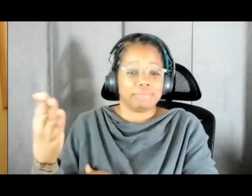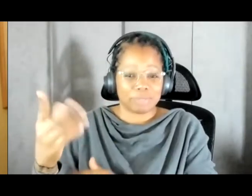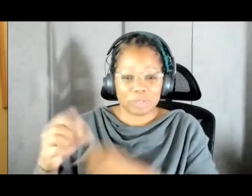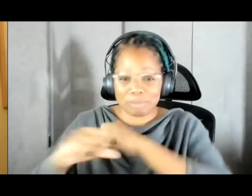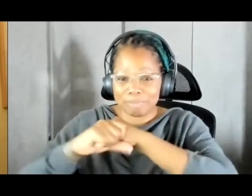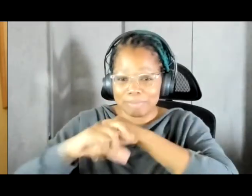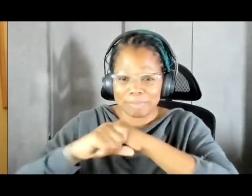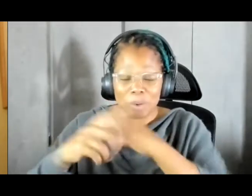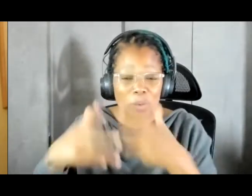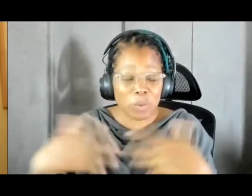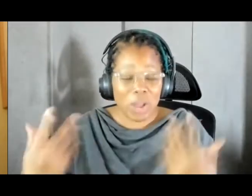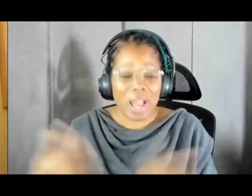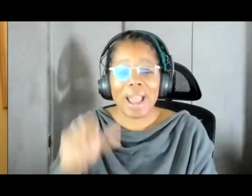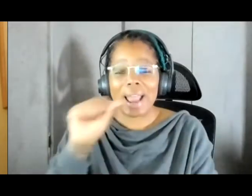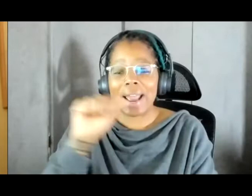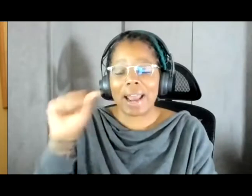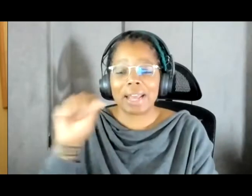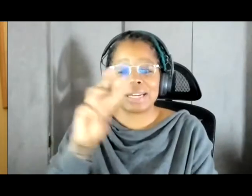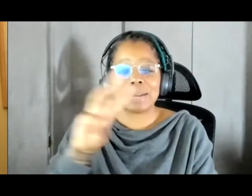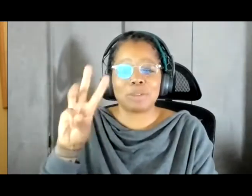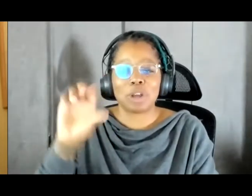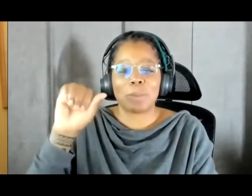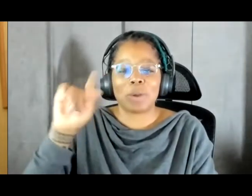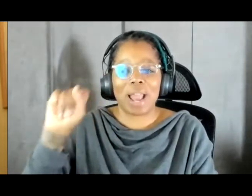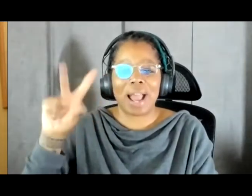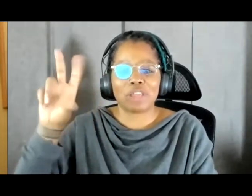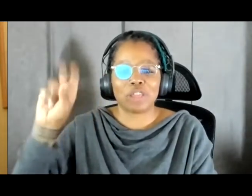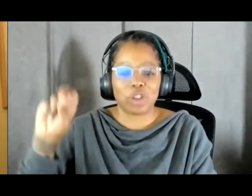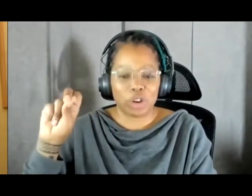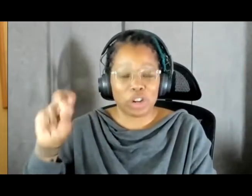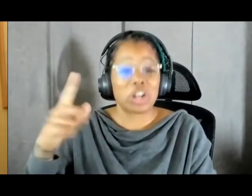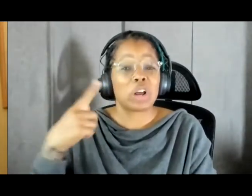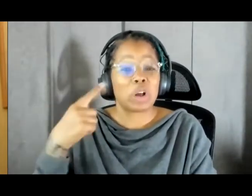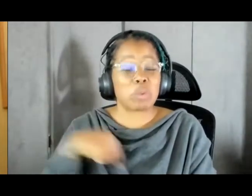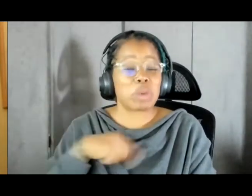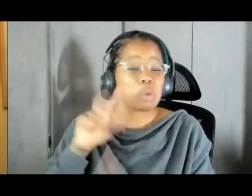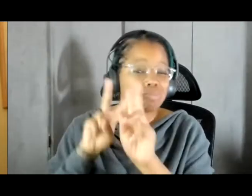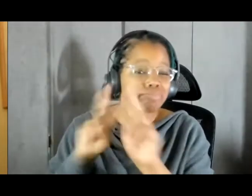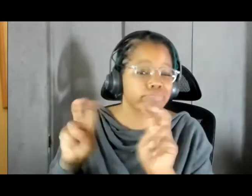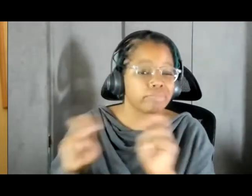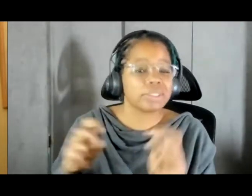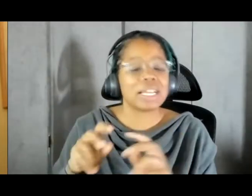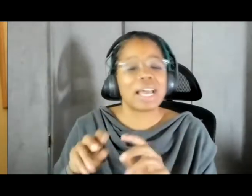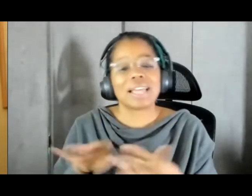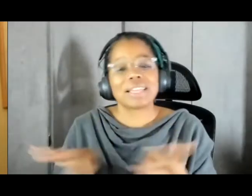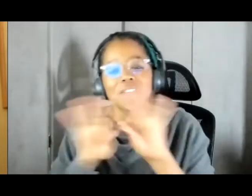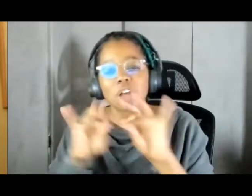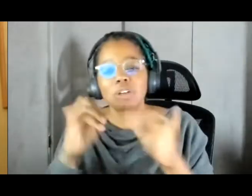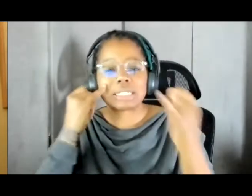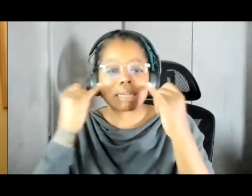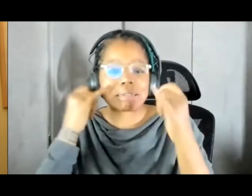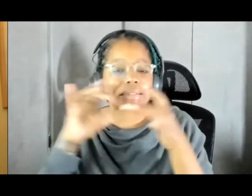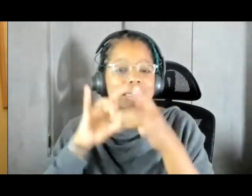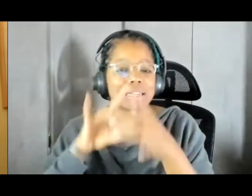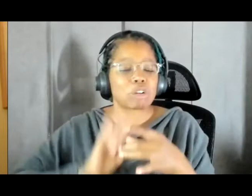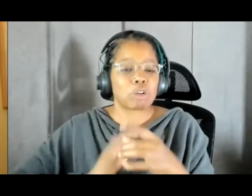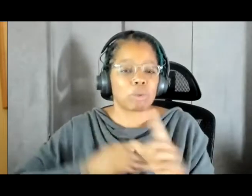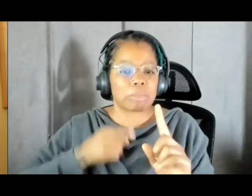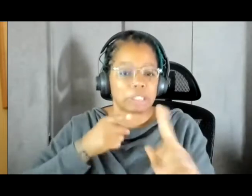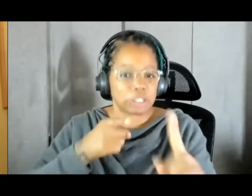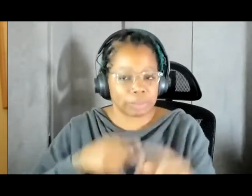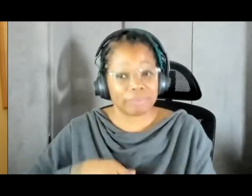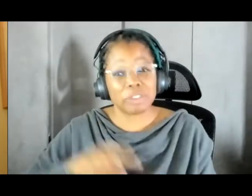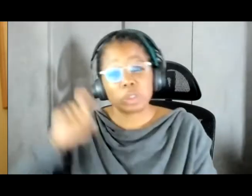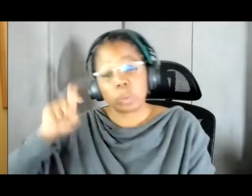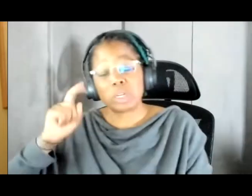30. AAWW at 30 will explore the values and ideas that lie at the heart of the workshop's mission. From the need for an